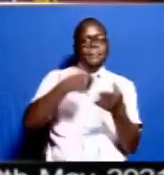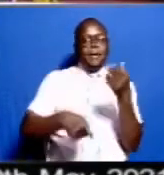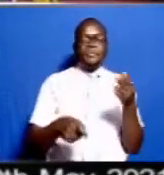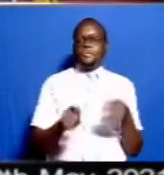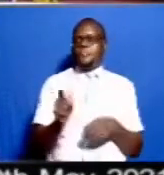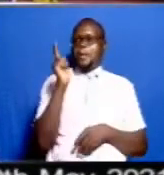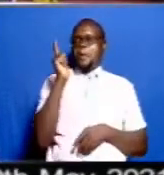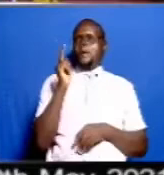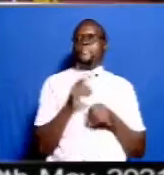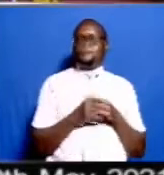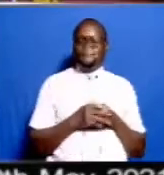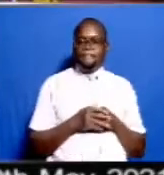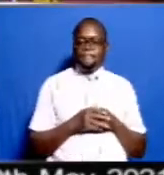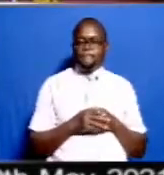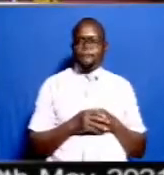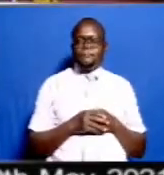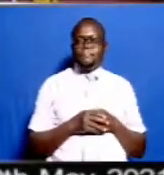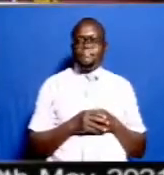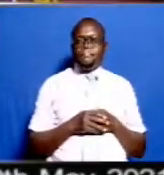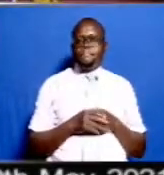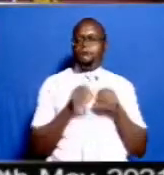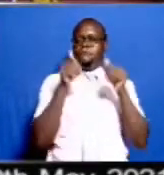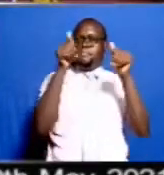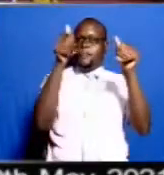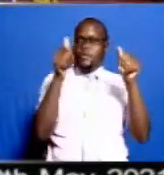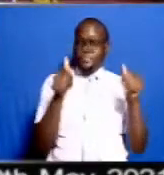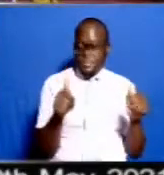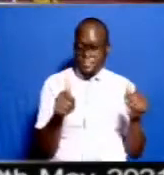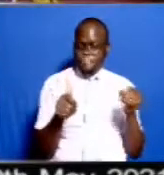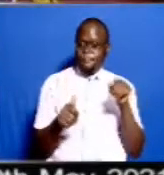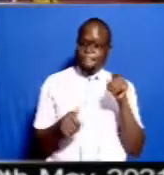Act. This legal notice,